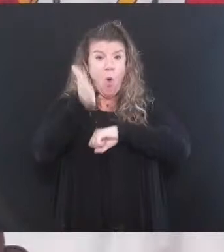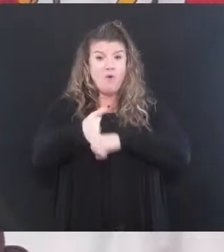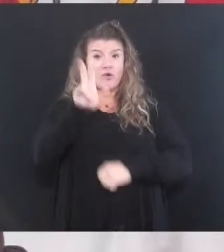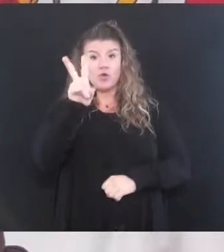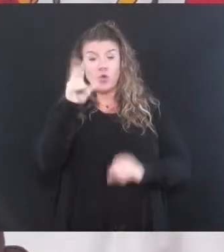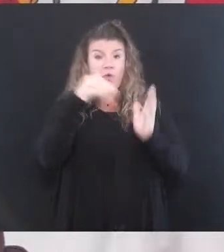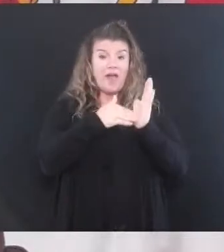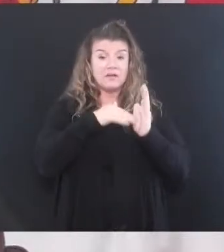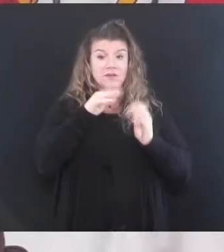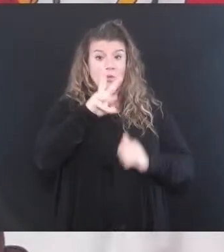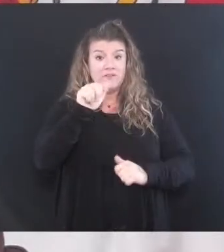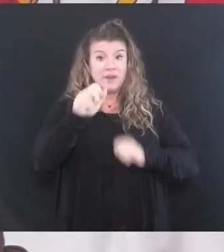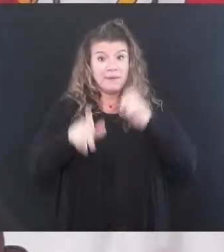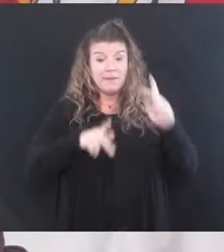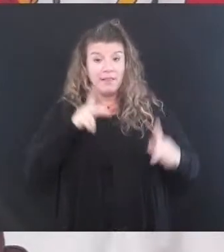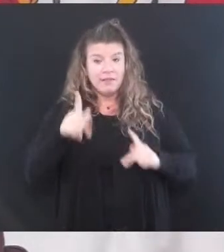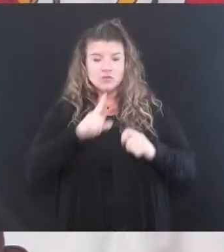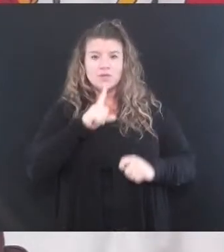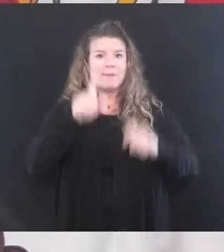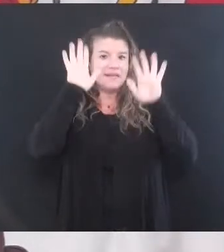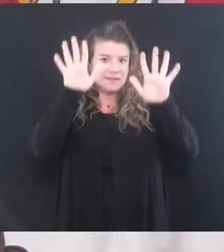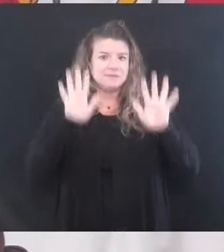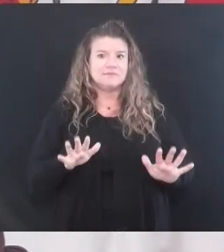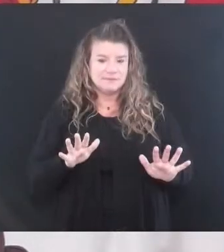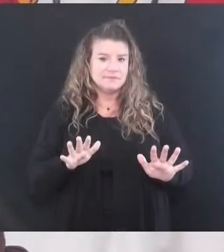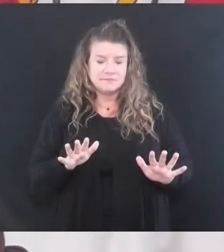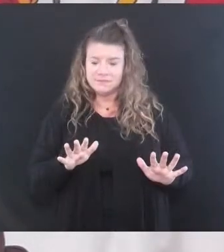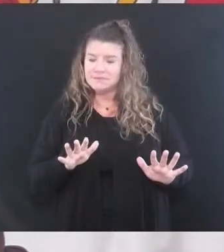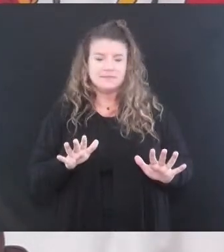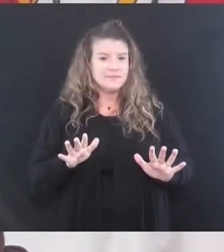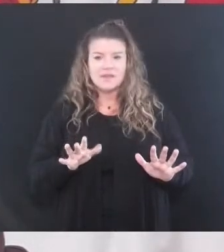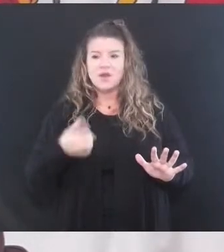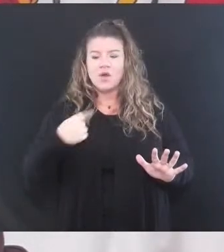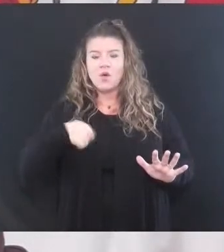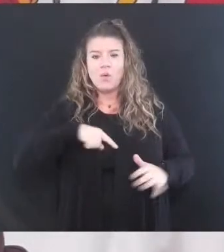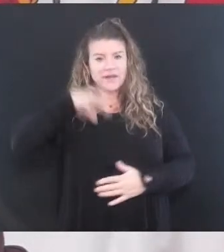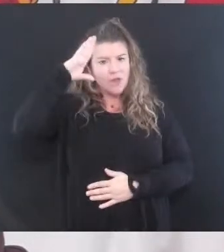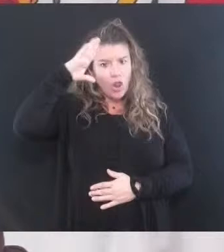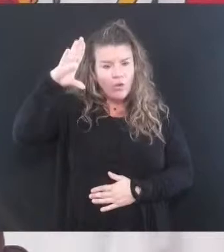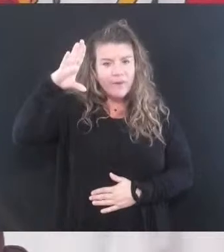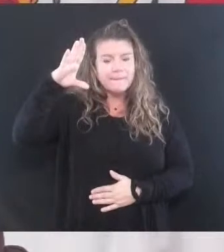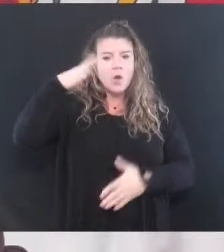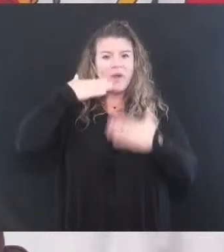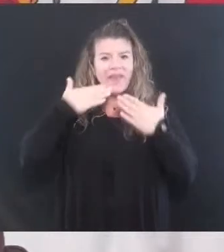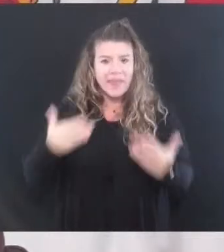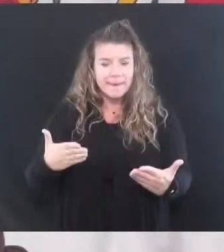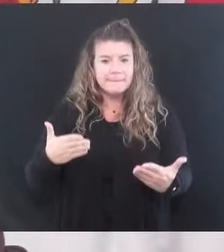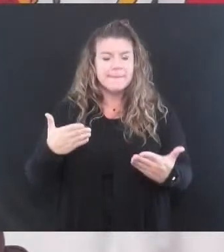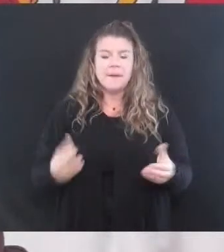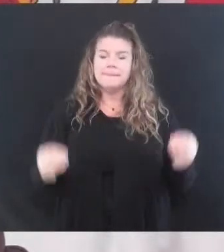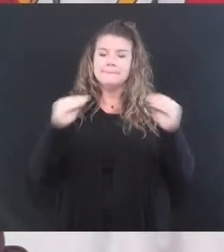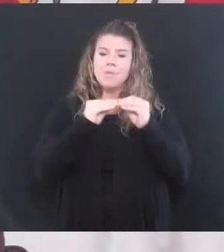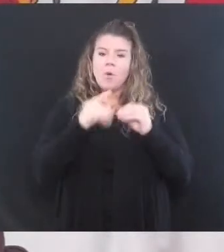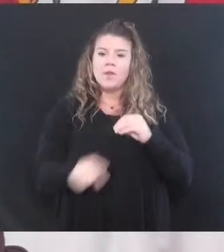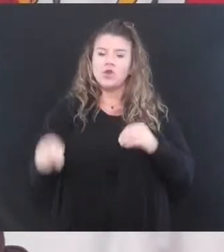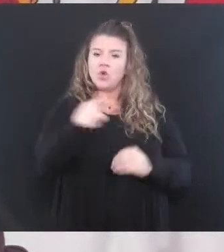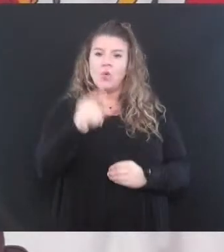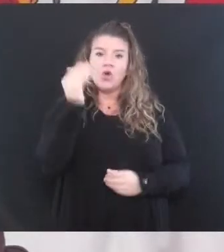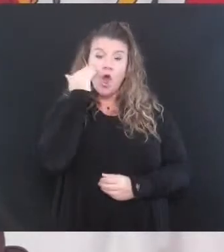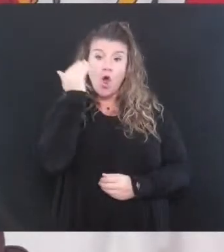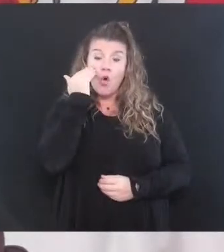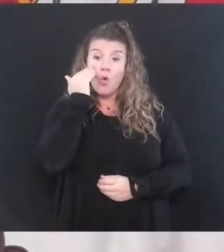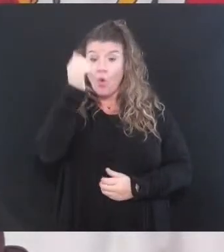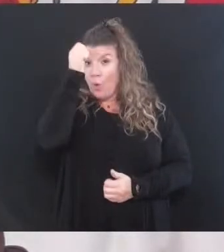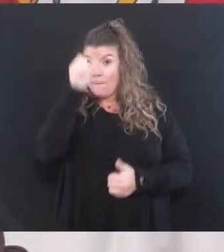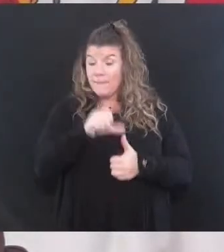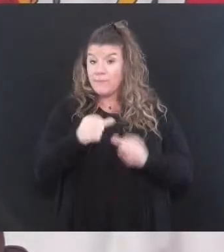2,000 West Virginians. It's amazing. We absolutely salute them and we thank them more than you'll ever know. Remember,